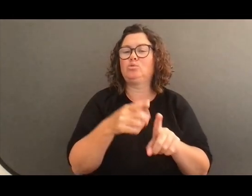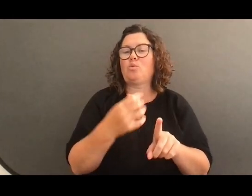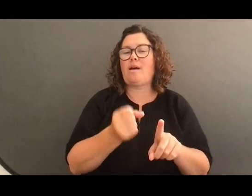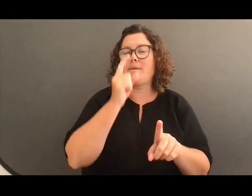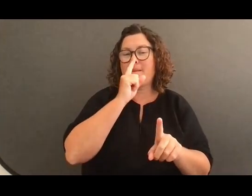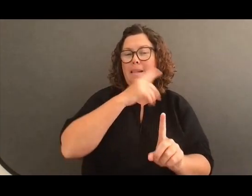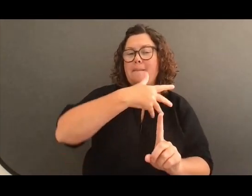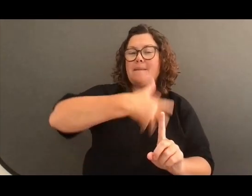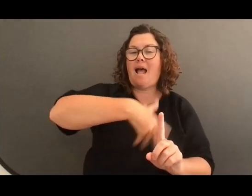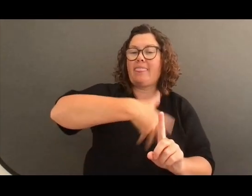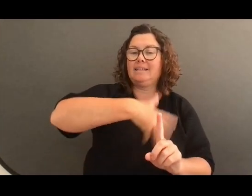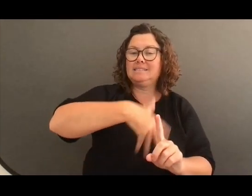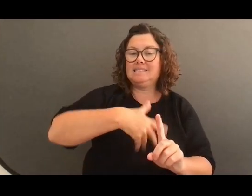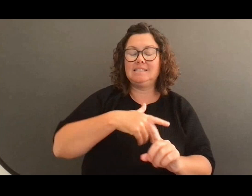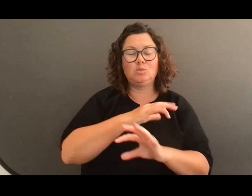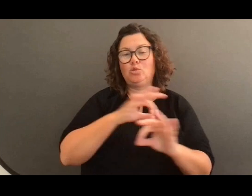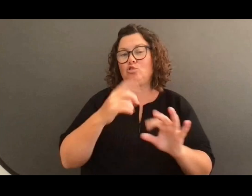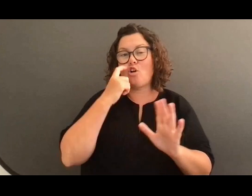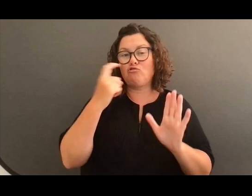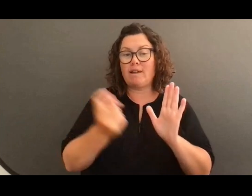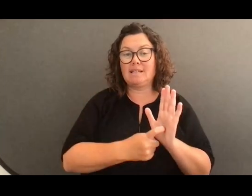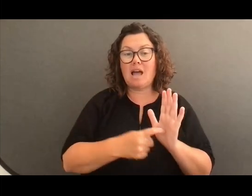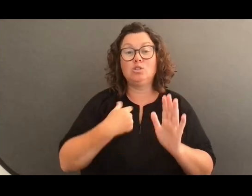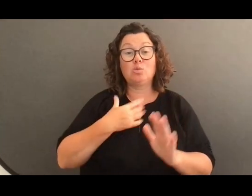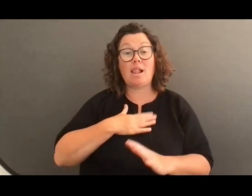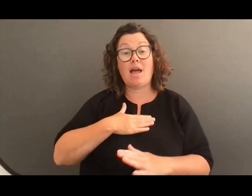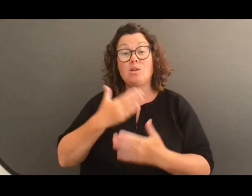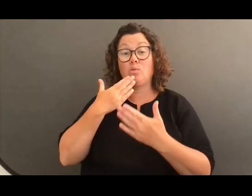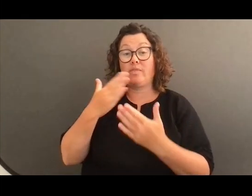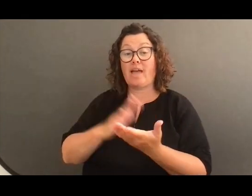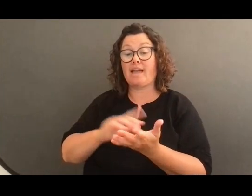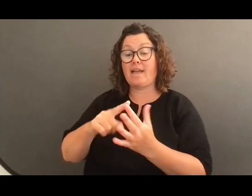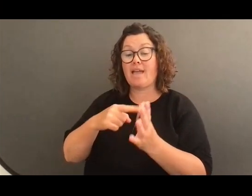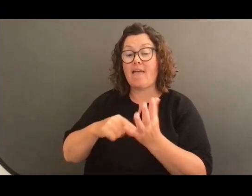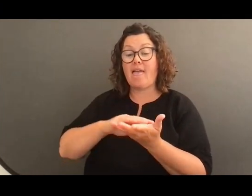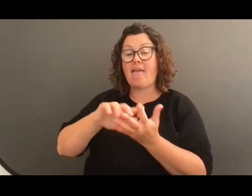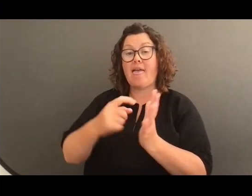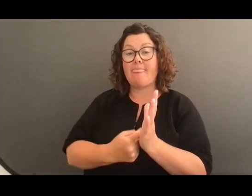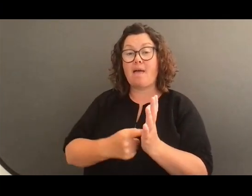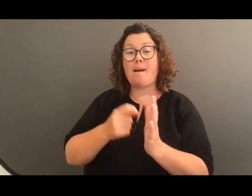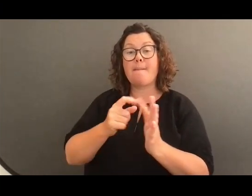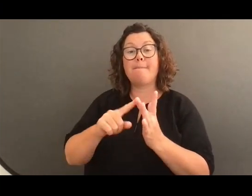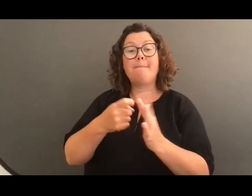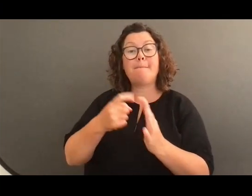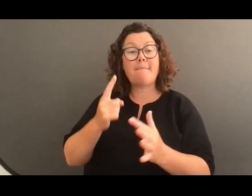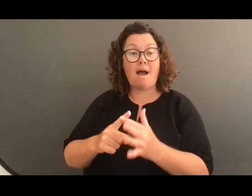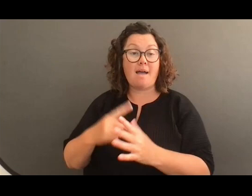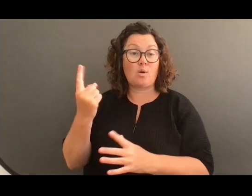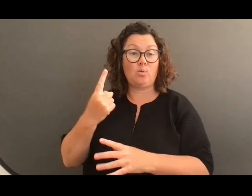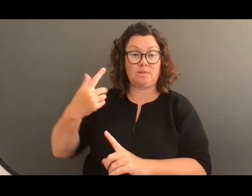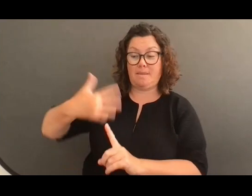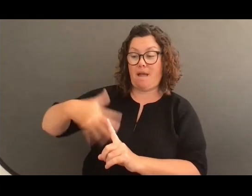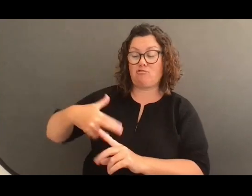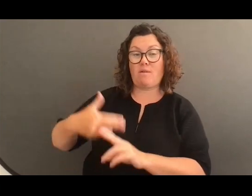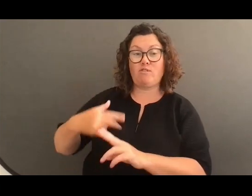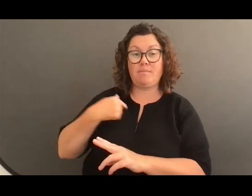Heather Pike, and I have to say thanks as well to the team who put together all of the tech for us today as well, and to Isaac,